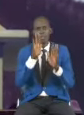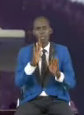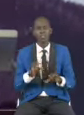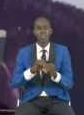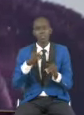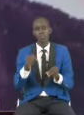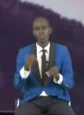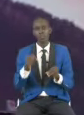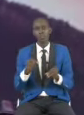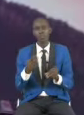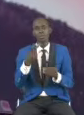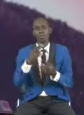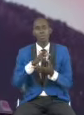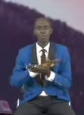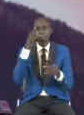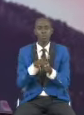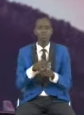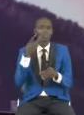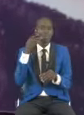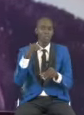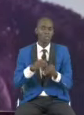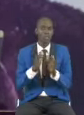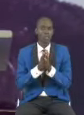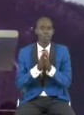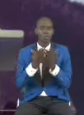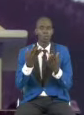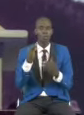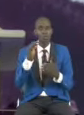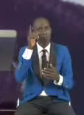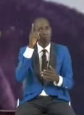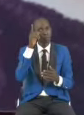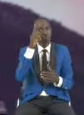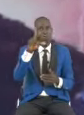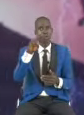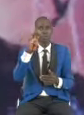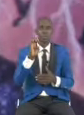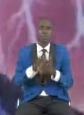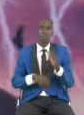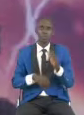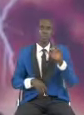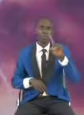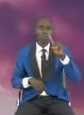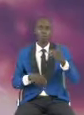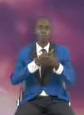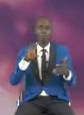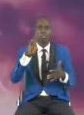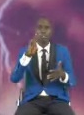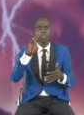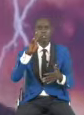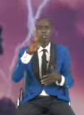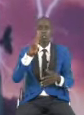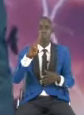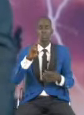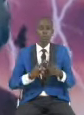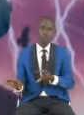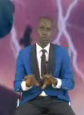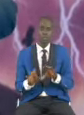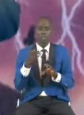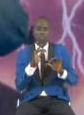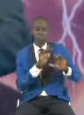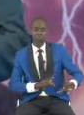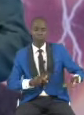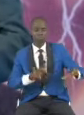looking at Luke chapter 1, verse 72. To perform the mercy